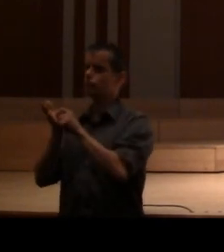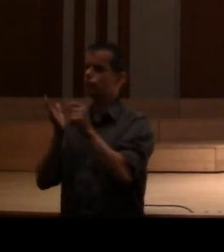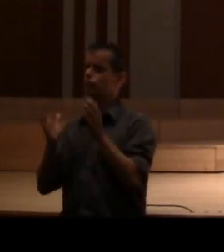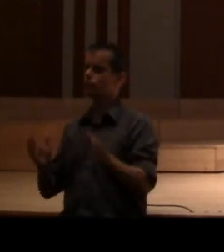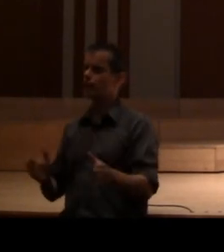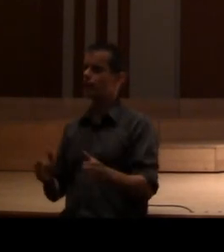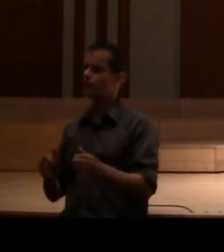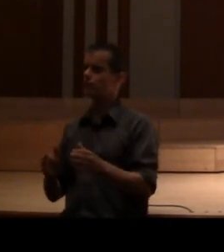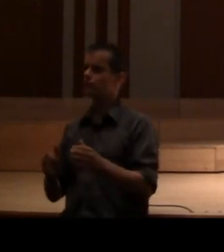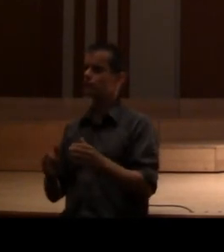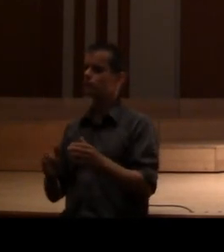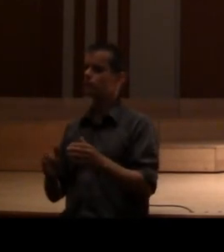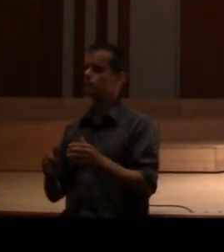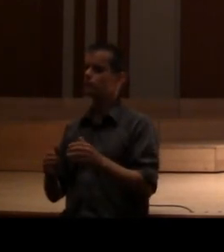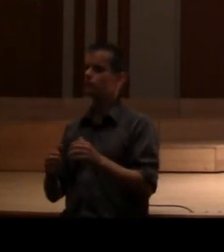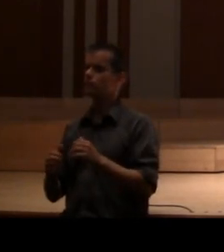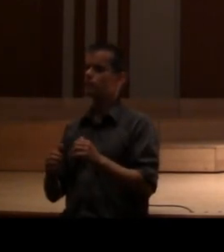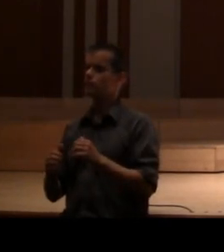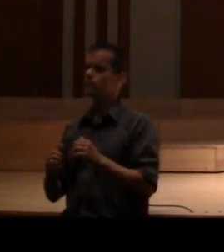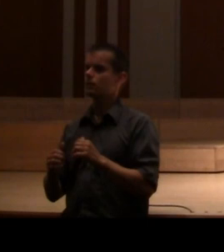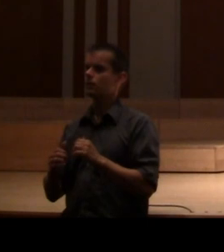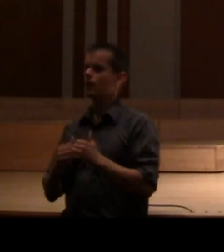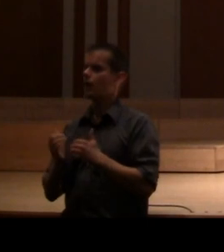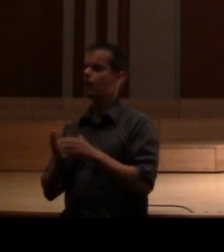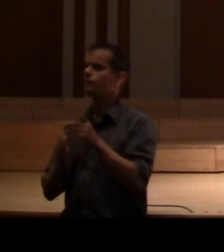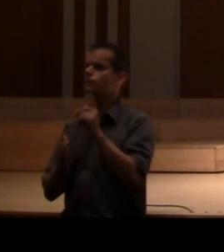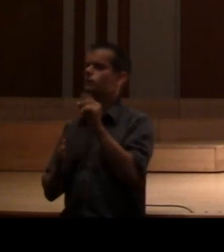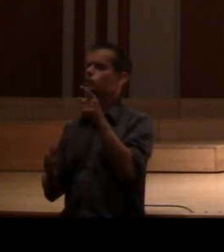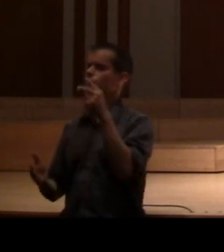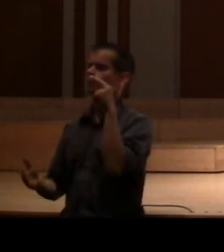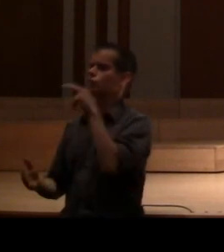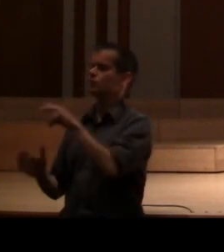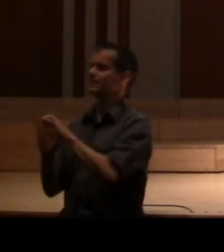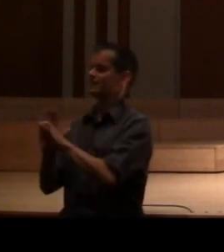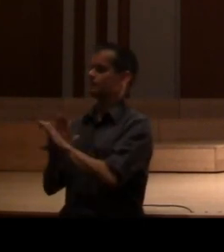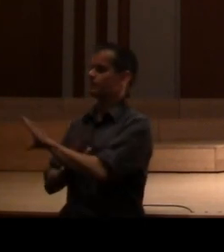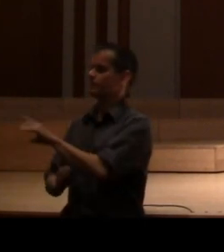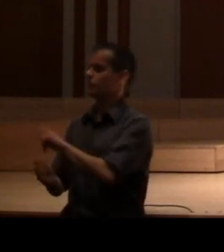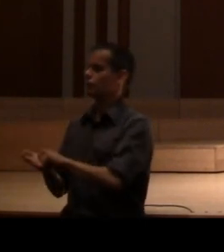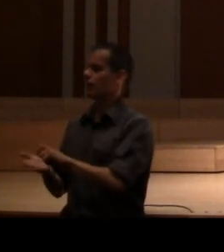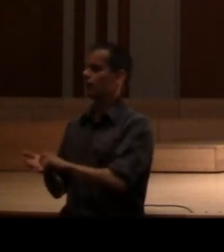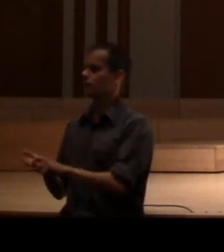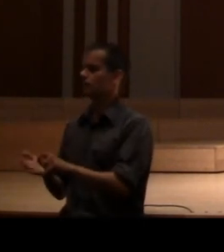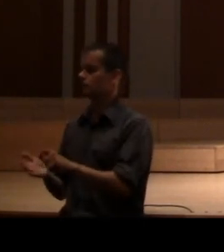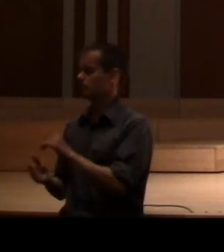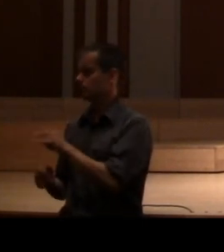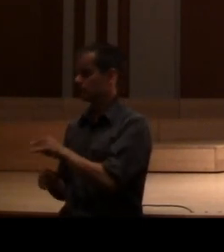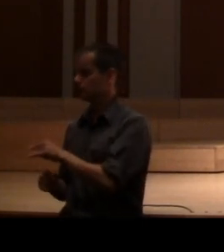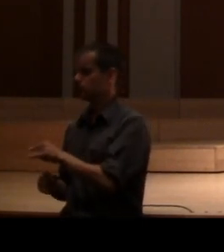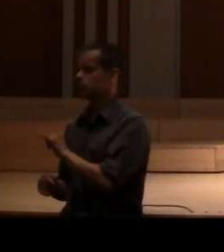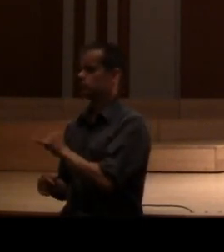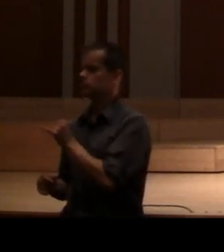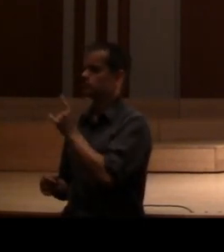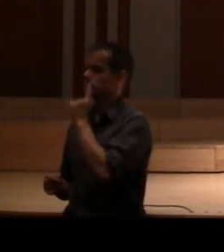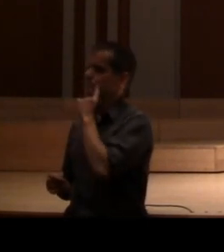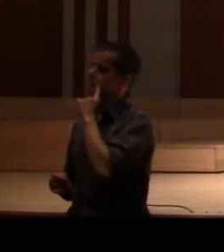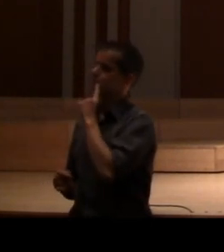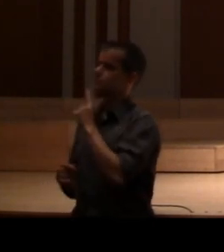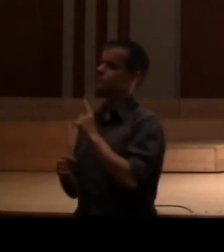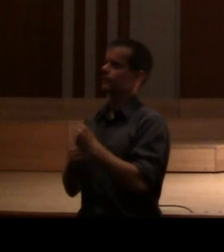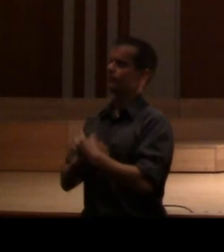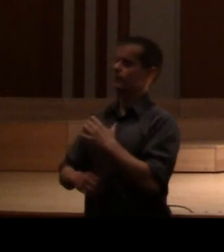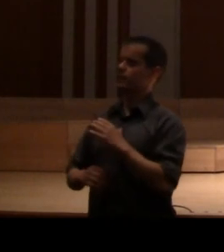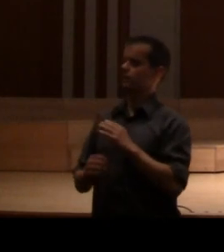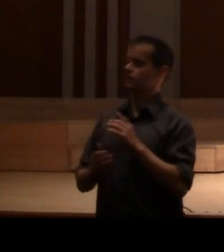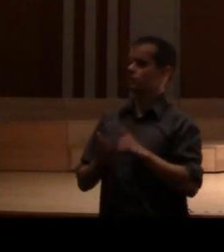with an author, but looking at examples of what they've written, and how does that help you to make decisions about what you write? That's a really good question. Looking at examples of